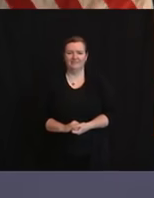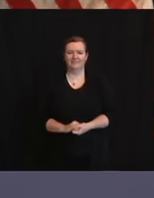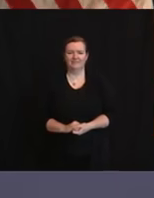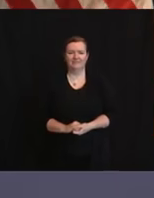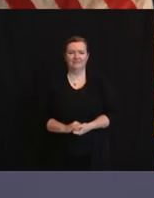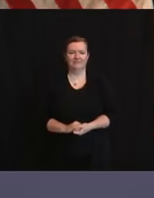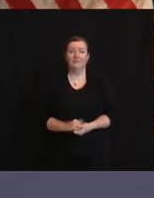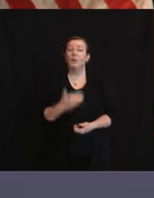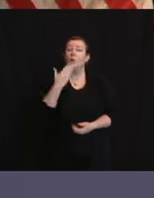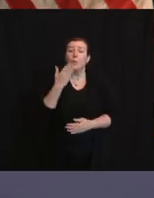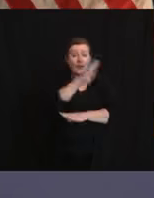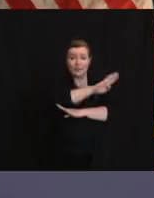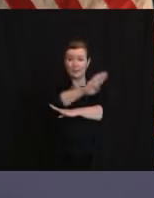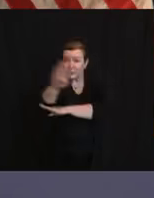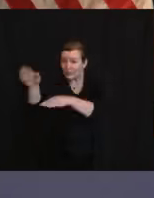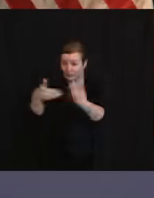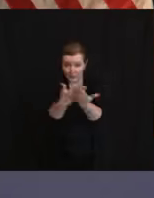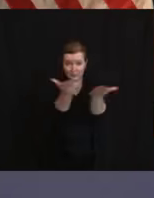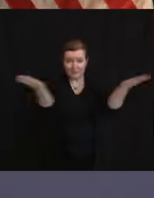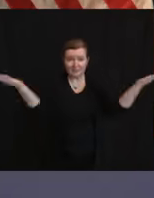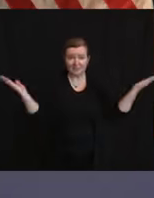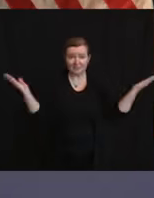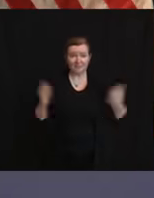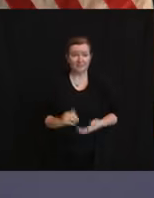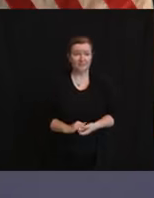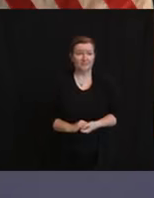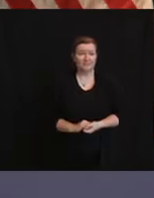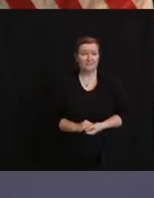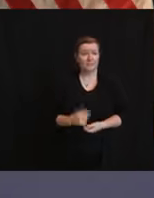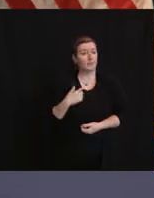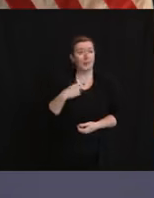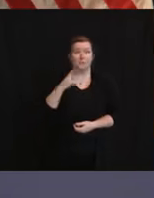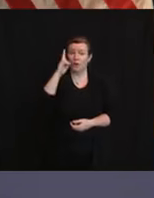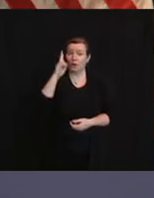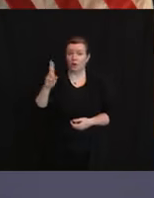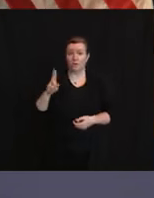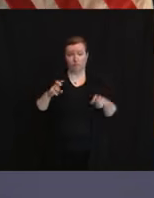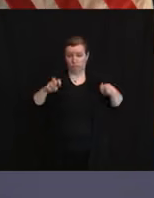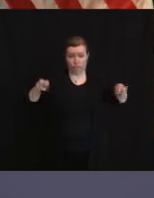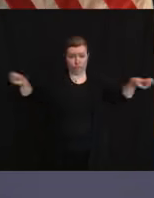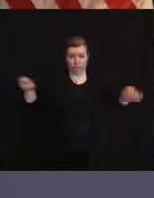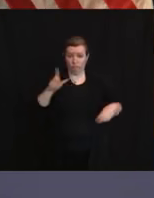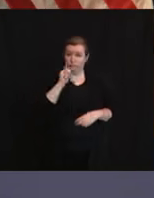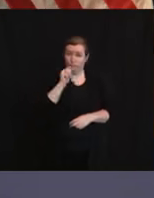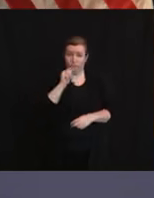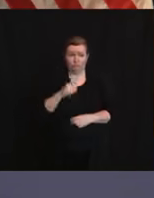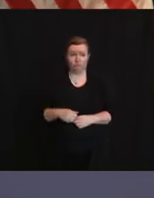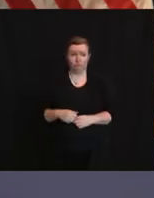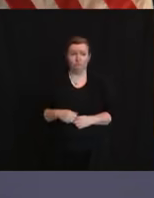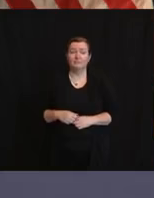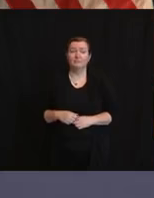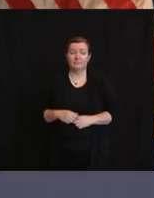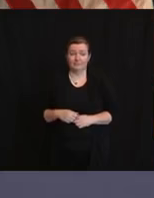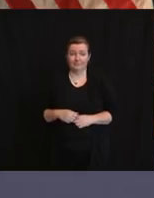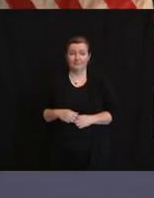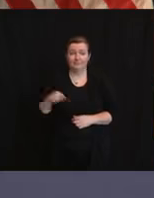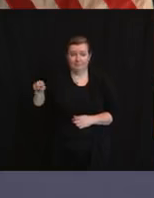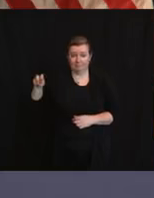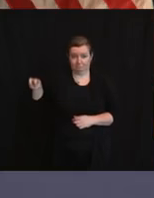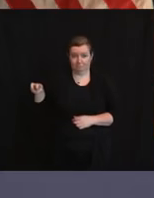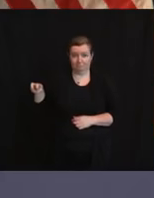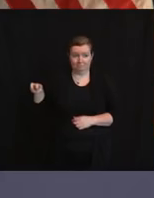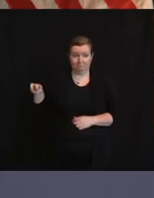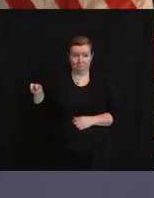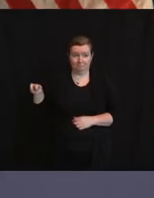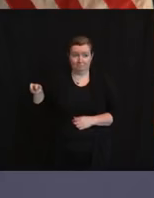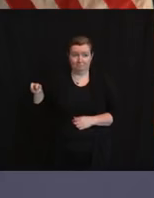Good afternoon, everyone. I'm honored to be joined by a cavalcade of leaders today. To my left, my partner in